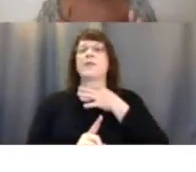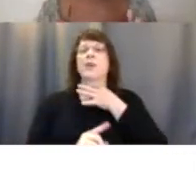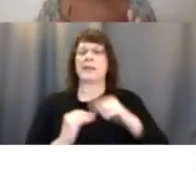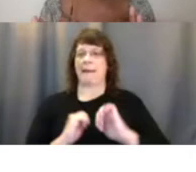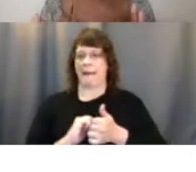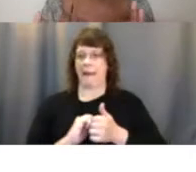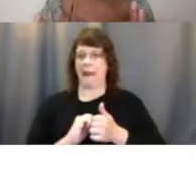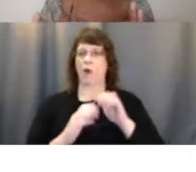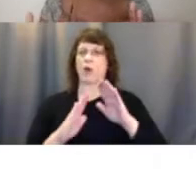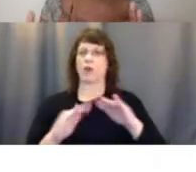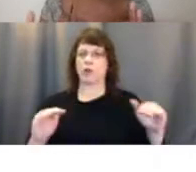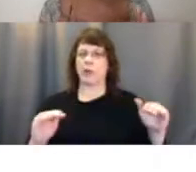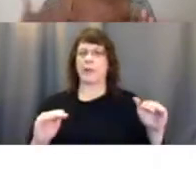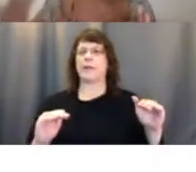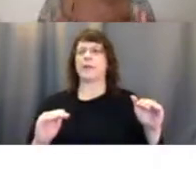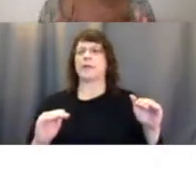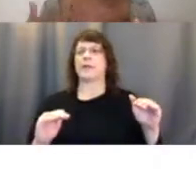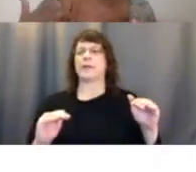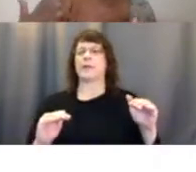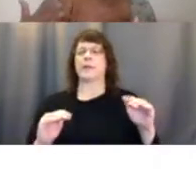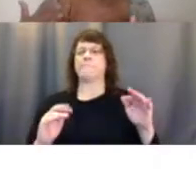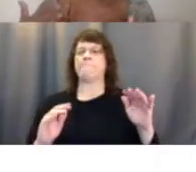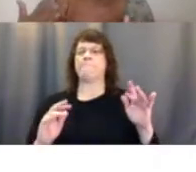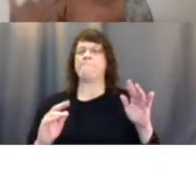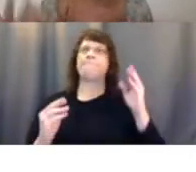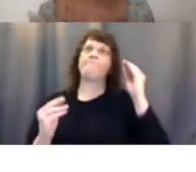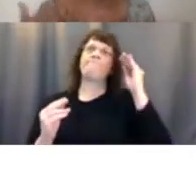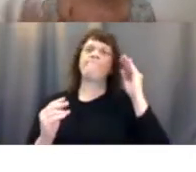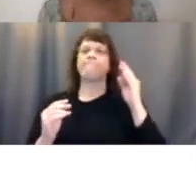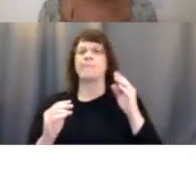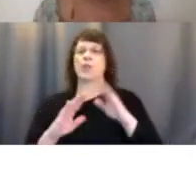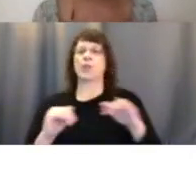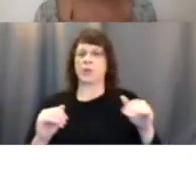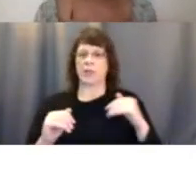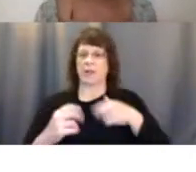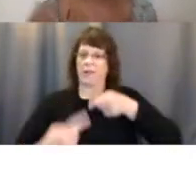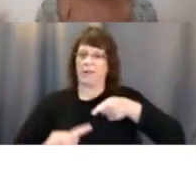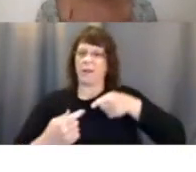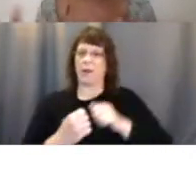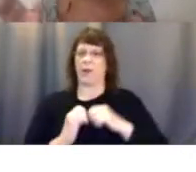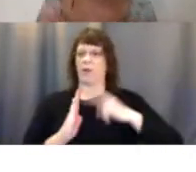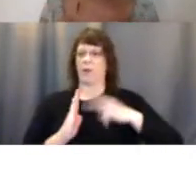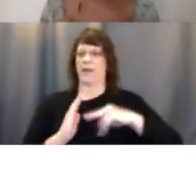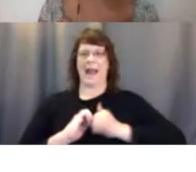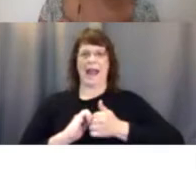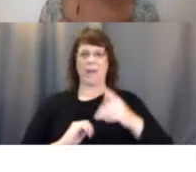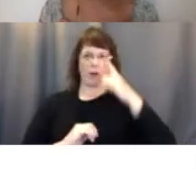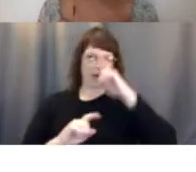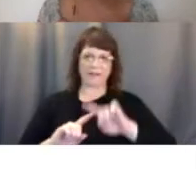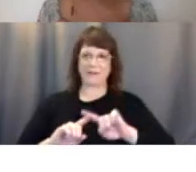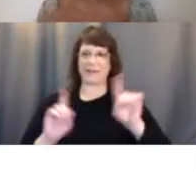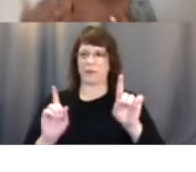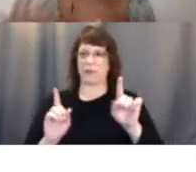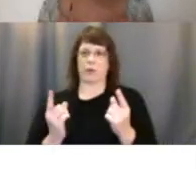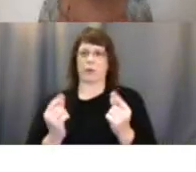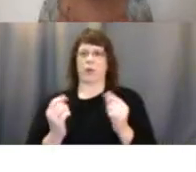children are, or children who are have difficulties reading, how their brains are different and how we can help